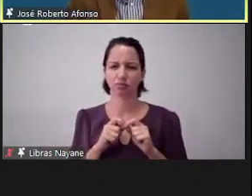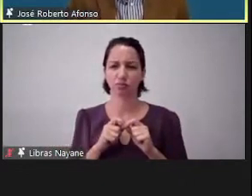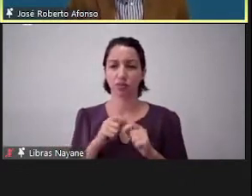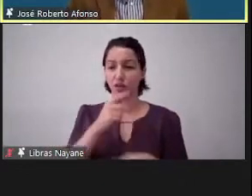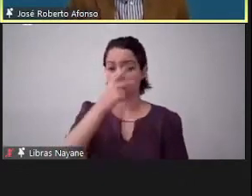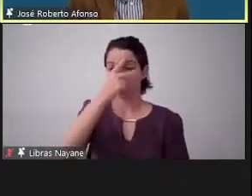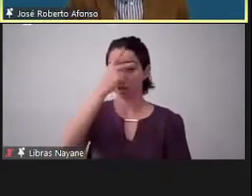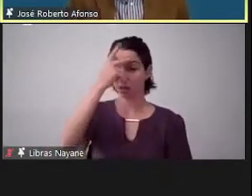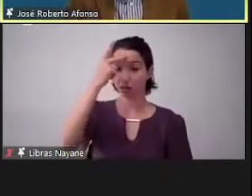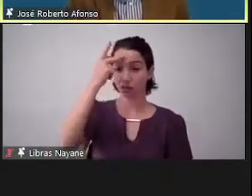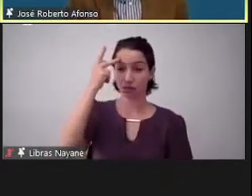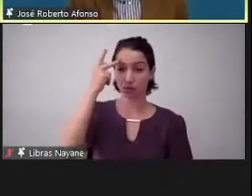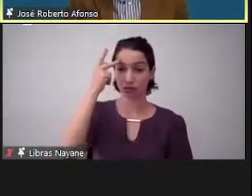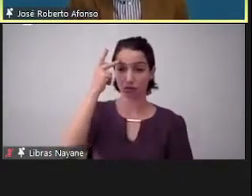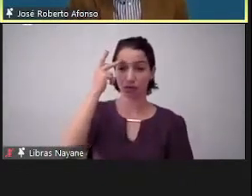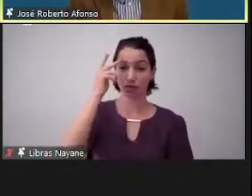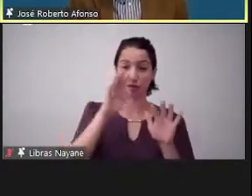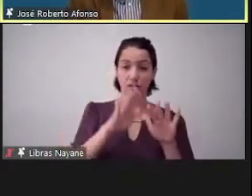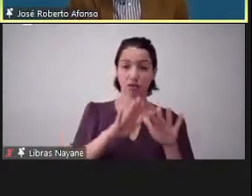who has